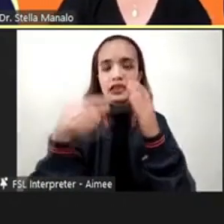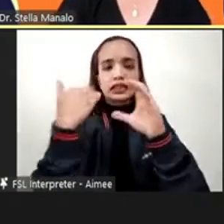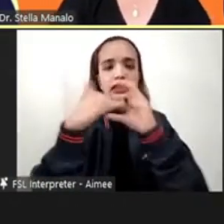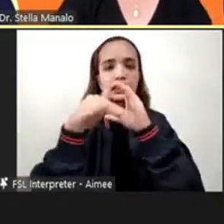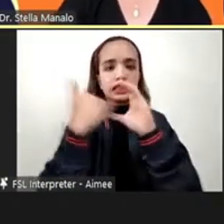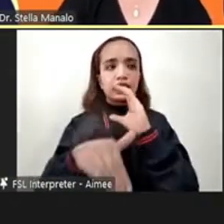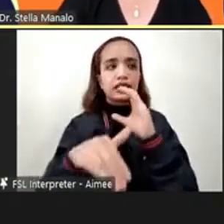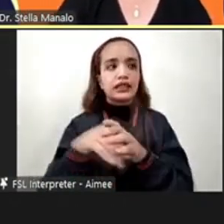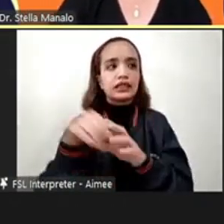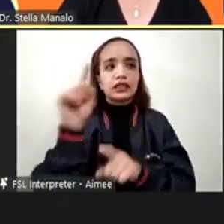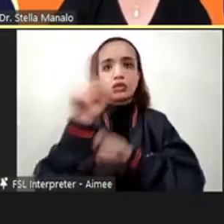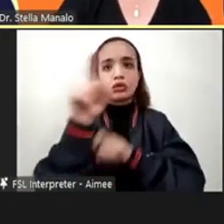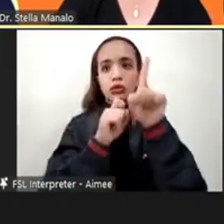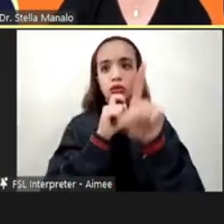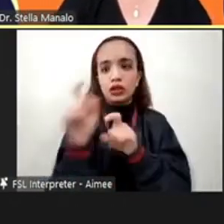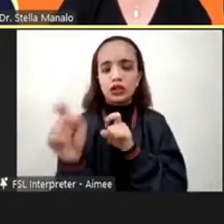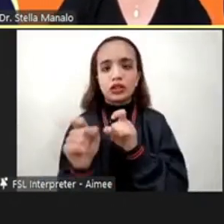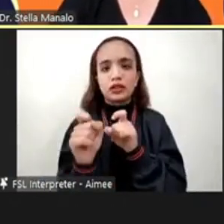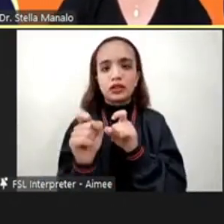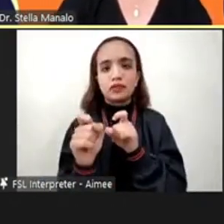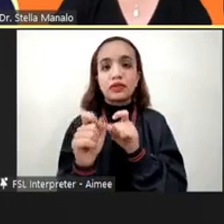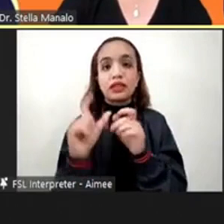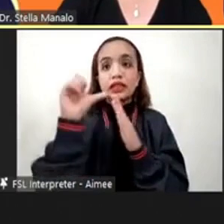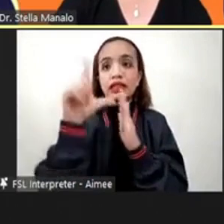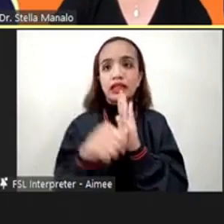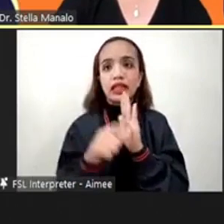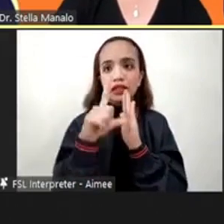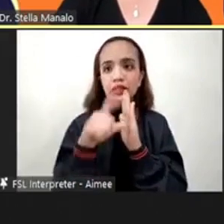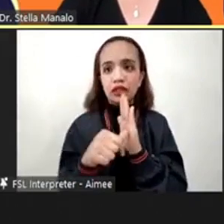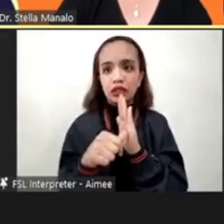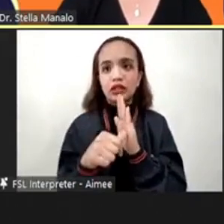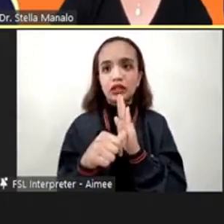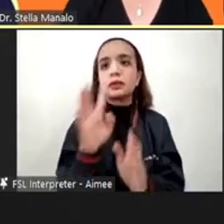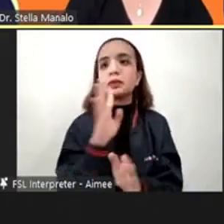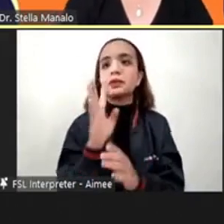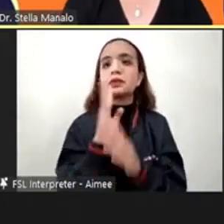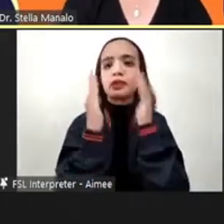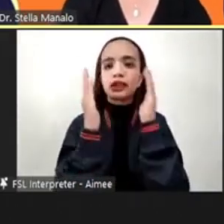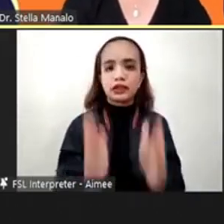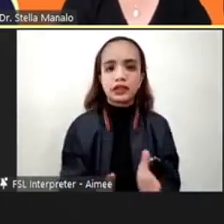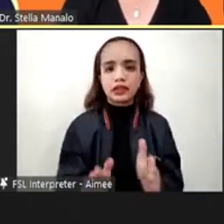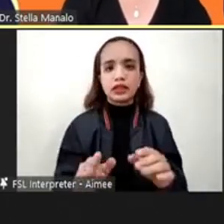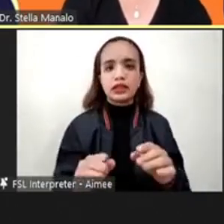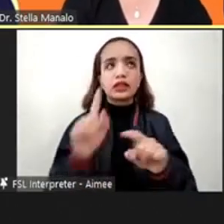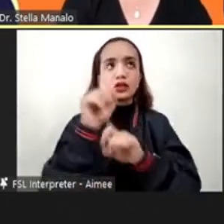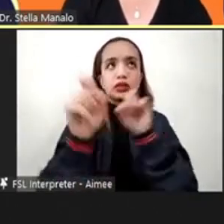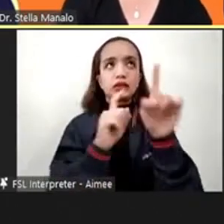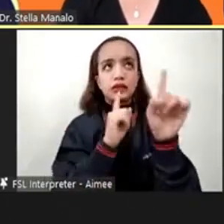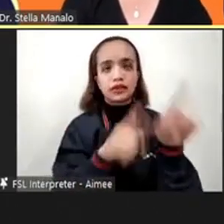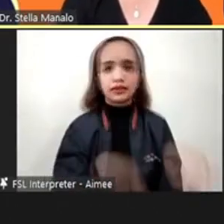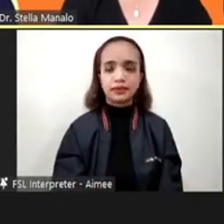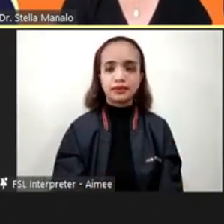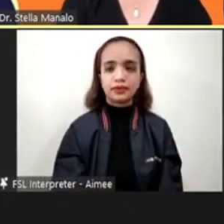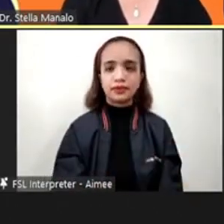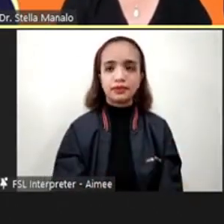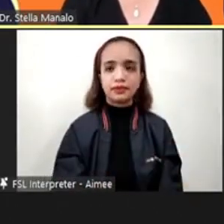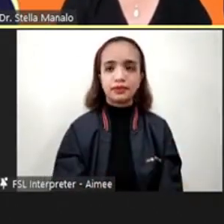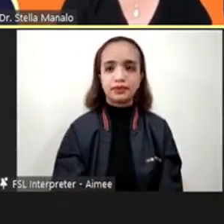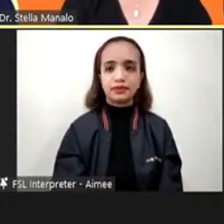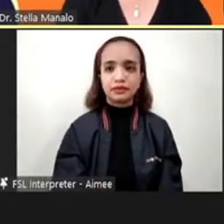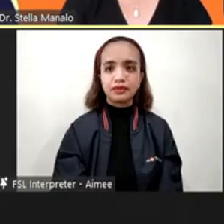questions, and she'll be fielding the questions later to our speakers in the Q&A section. So